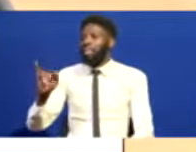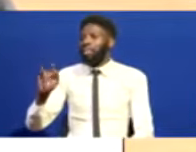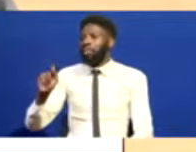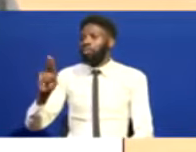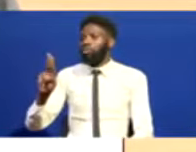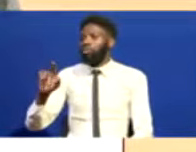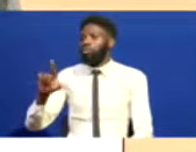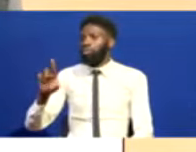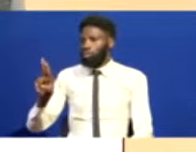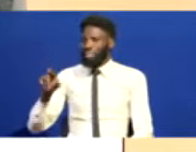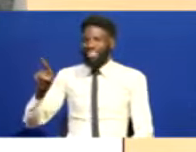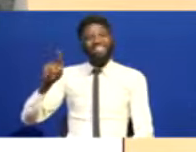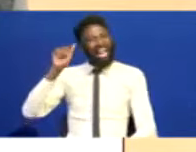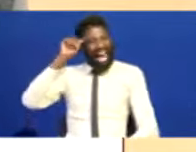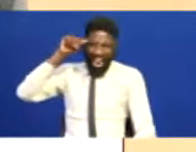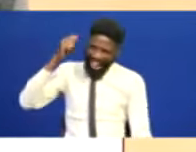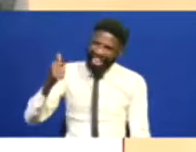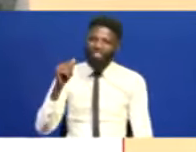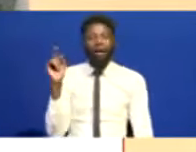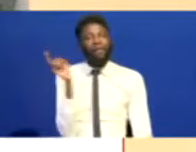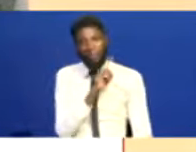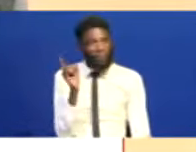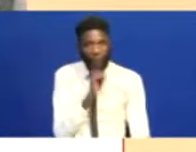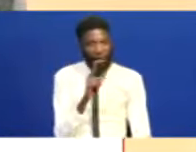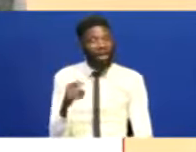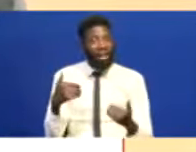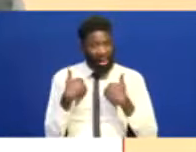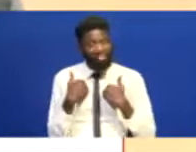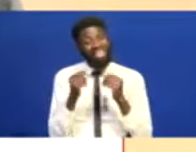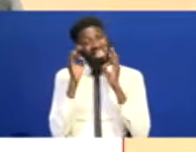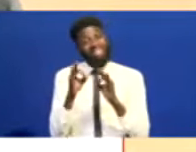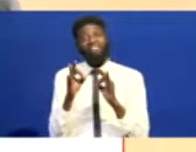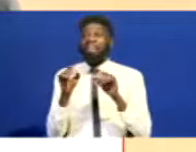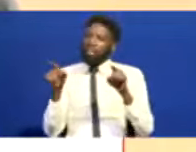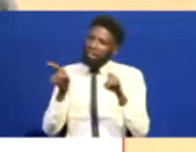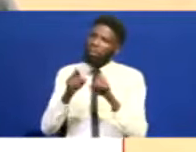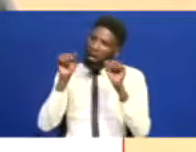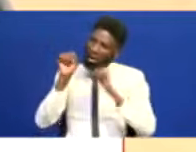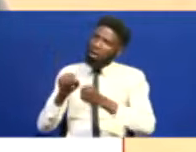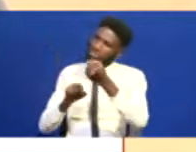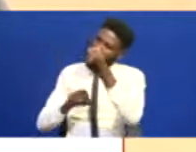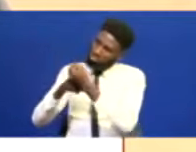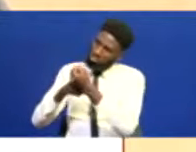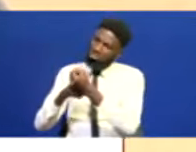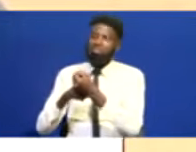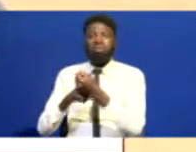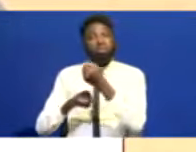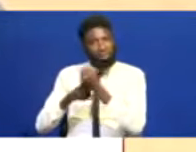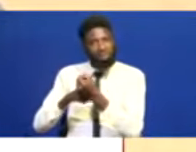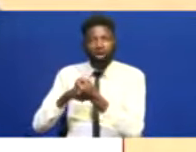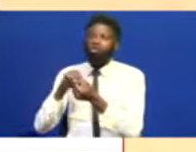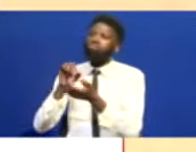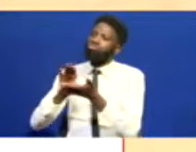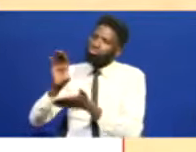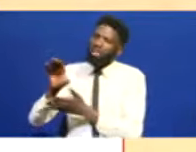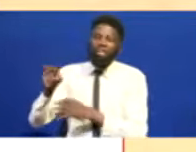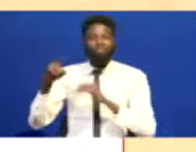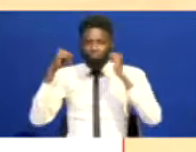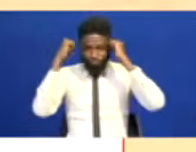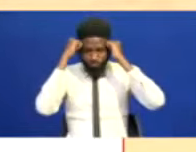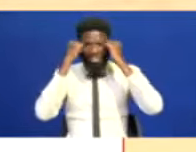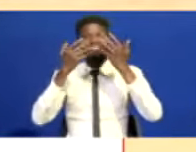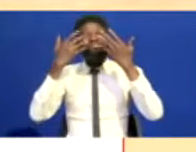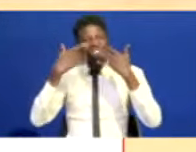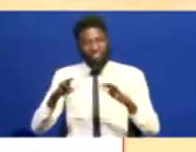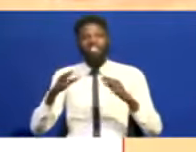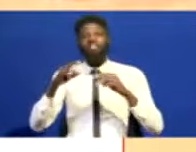He's so bright, and kamneza mfanya mneza pata tu funding aweze kusoma amalize